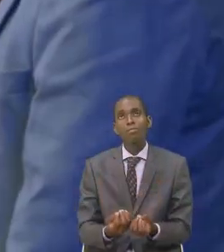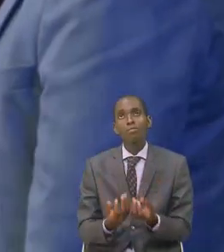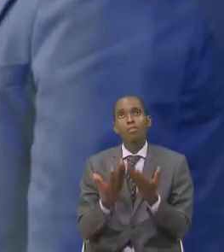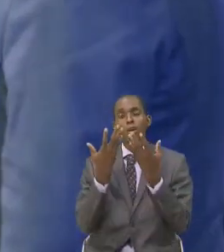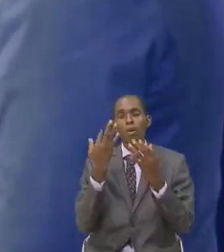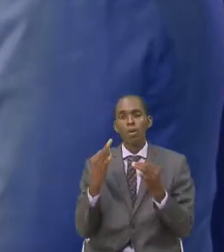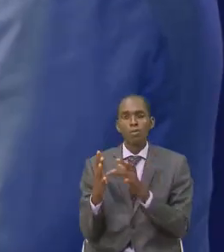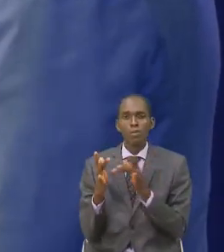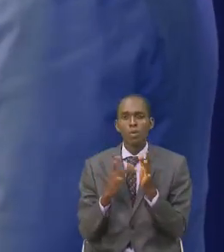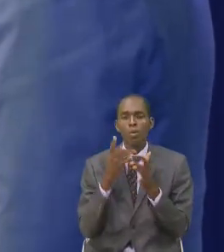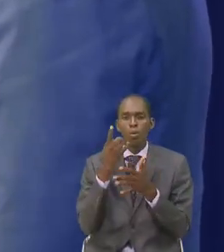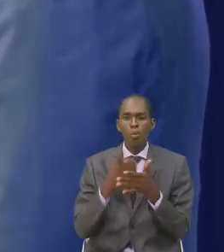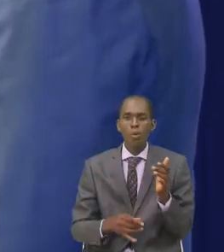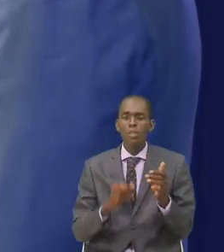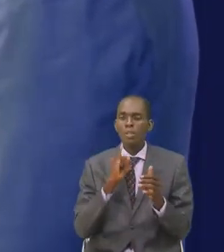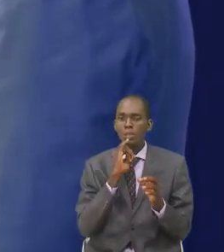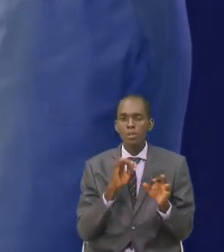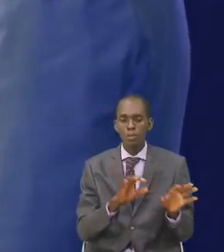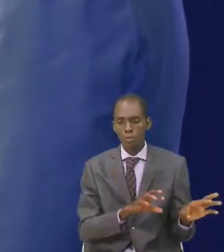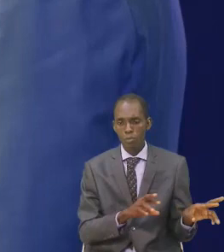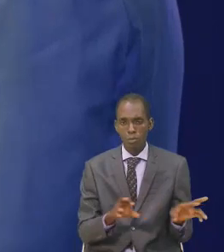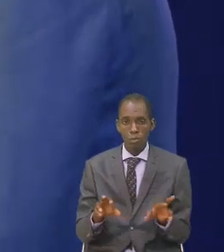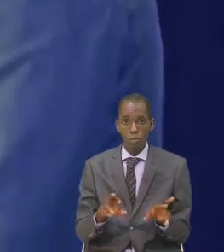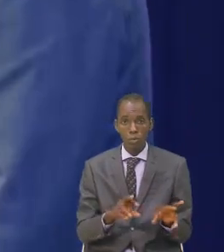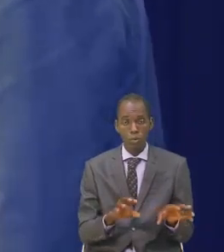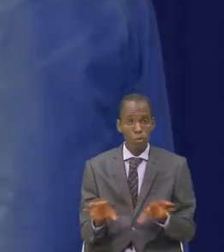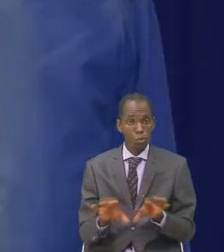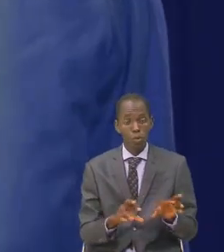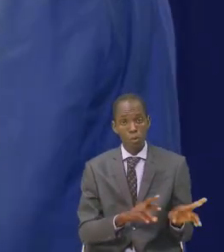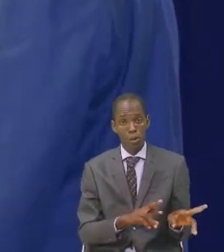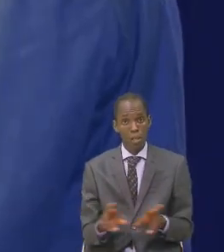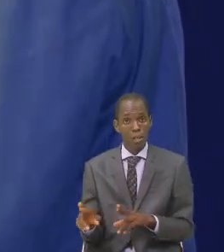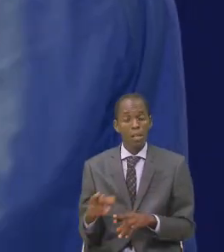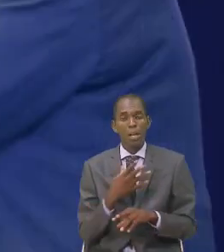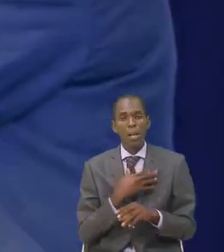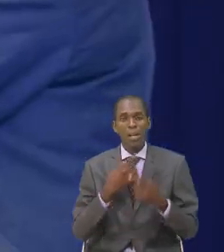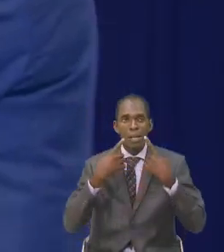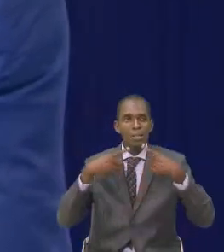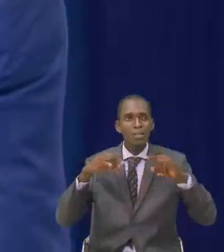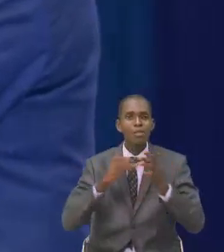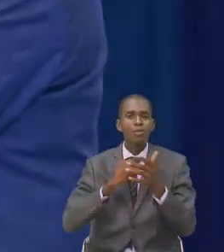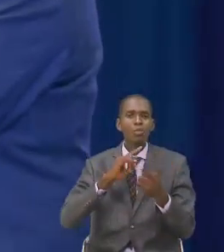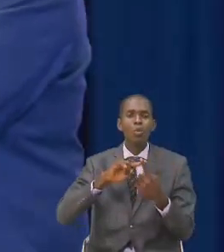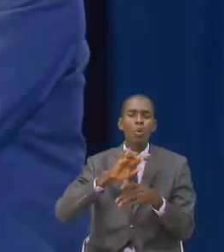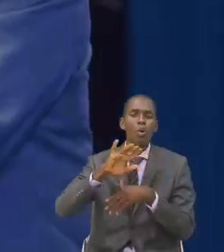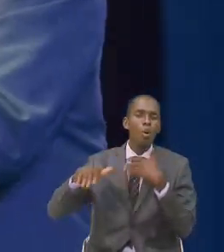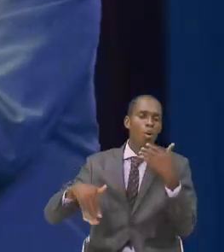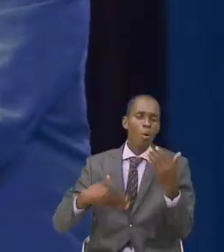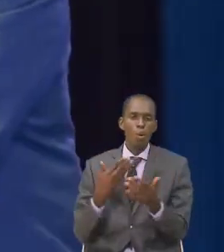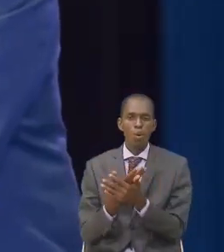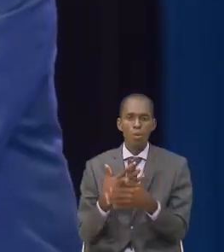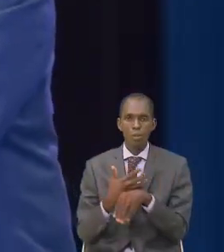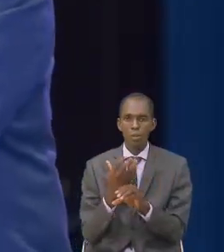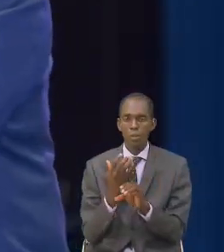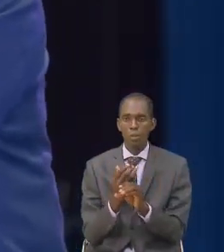the sacrifice of Jesus. What is done already, proclaim that to every